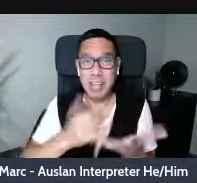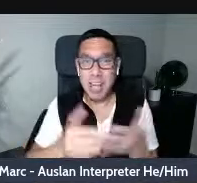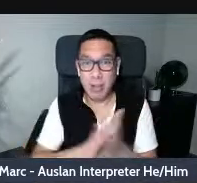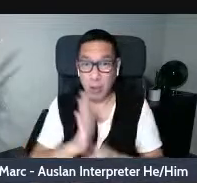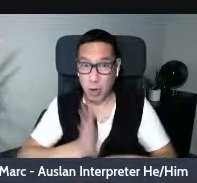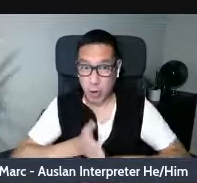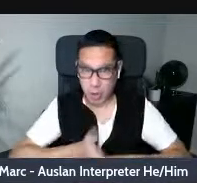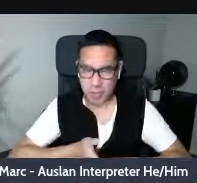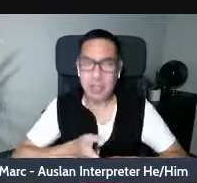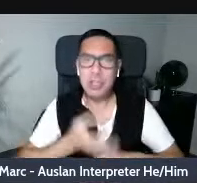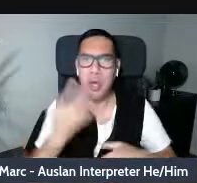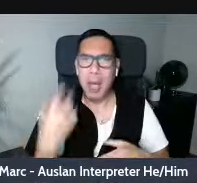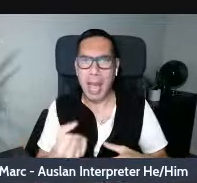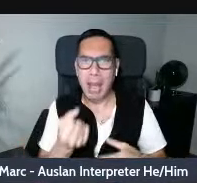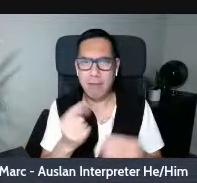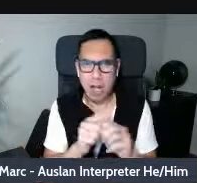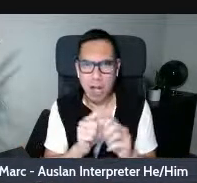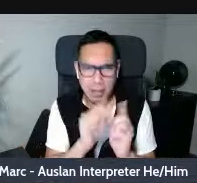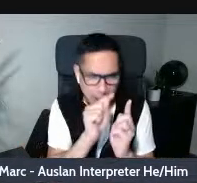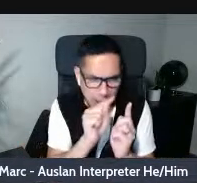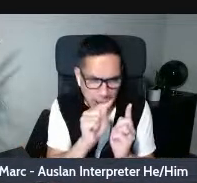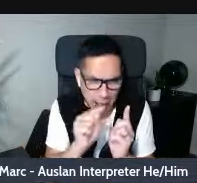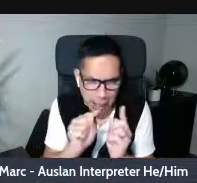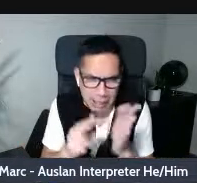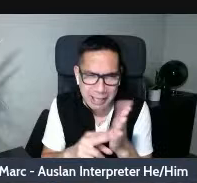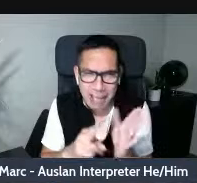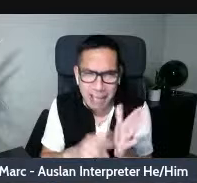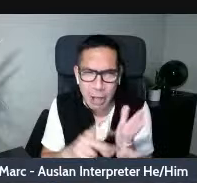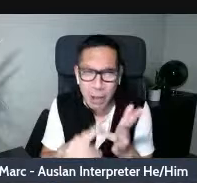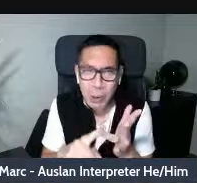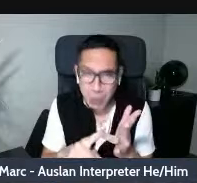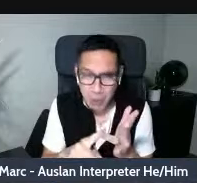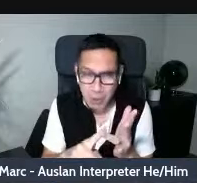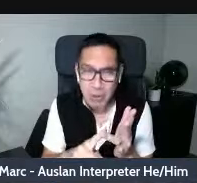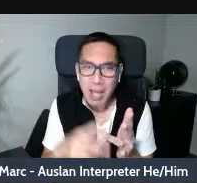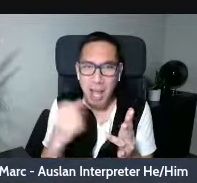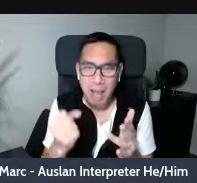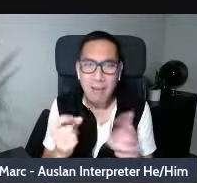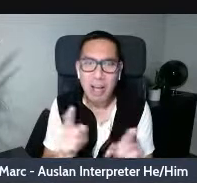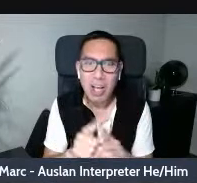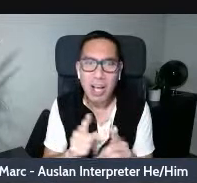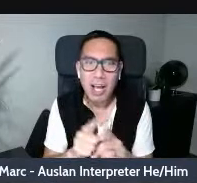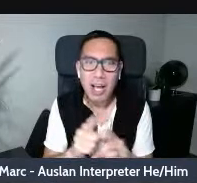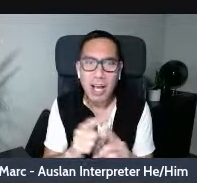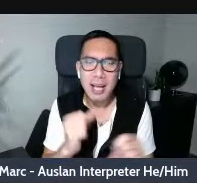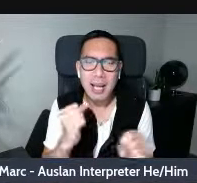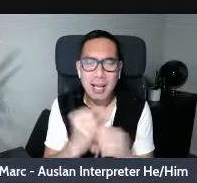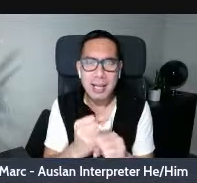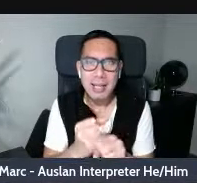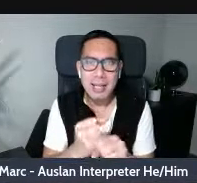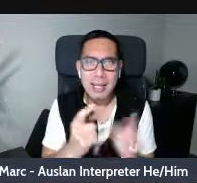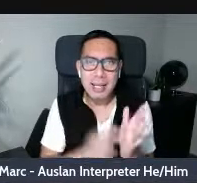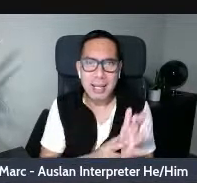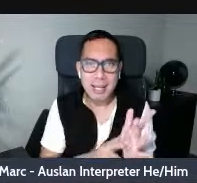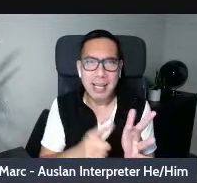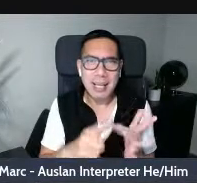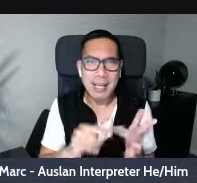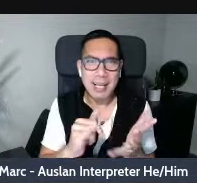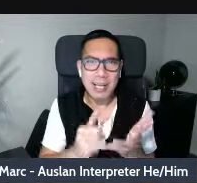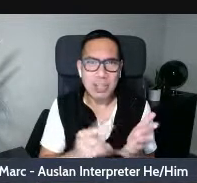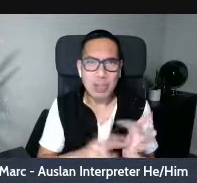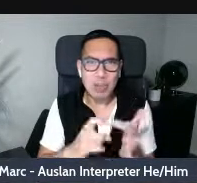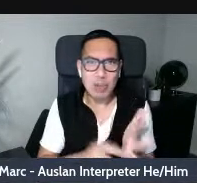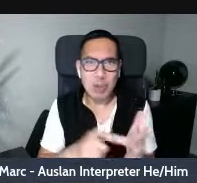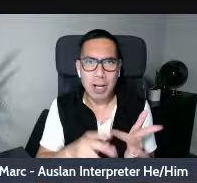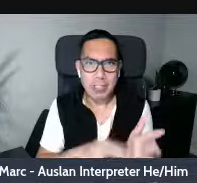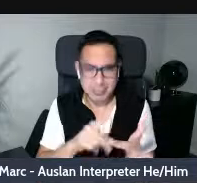that contained nitroglycerin or glycerol GTN. And what happens is when they're in the normal vasculature of the body, in the